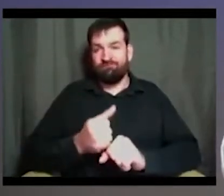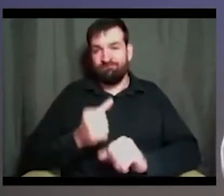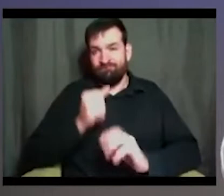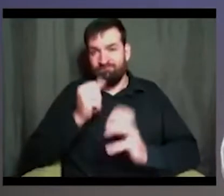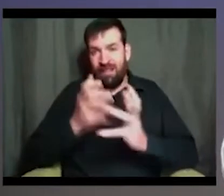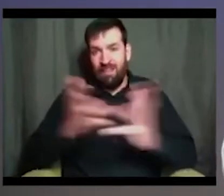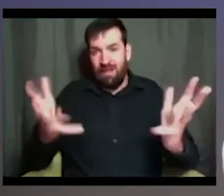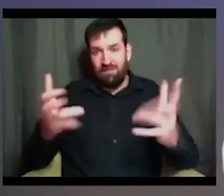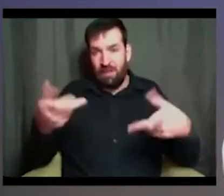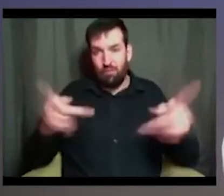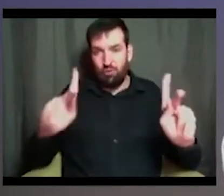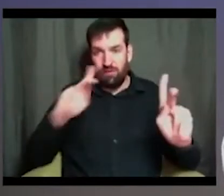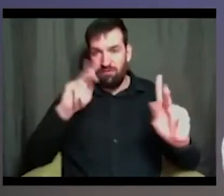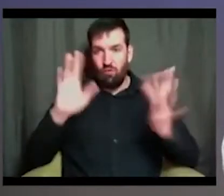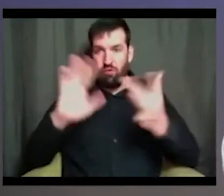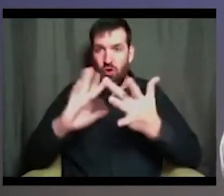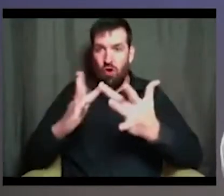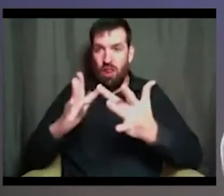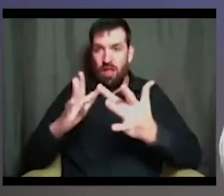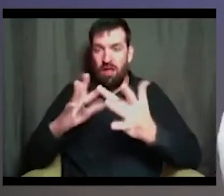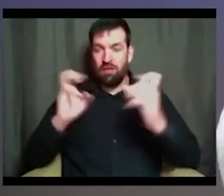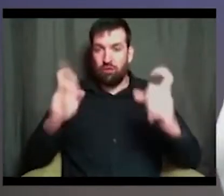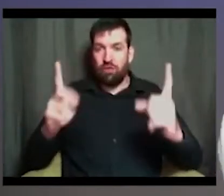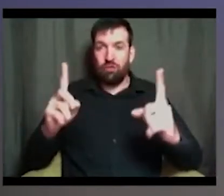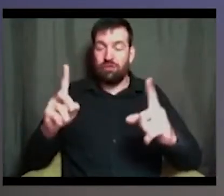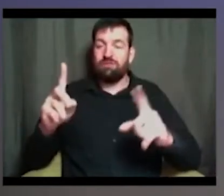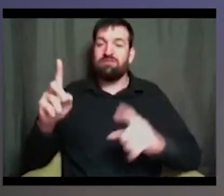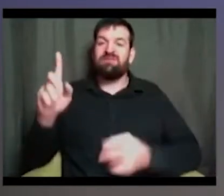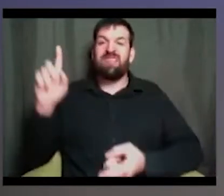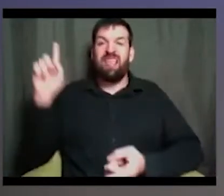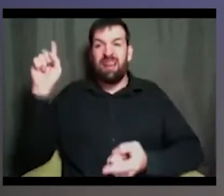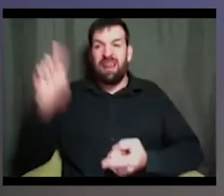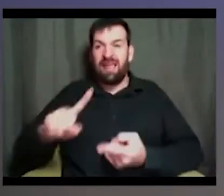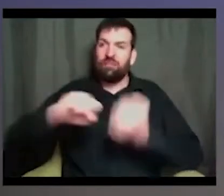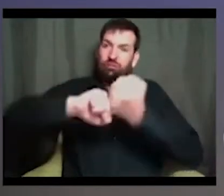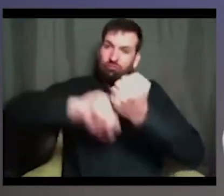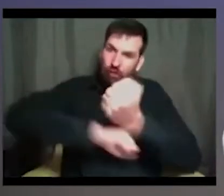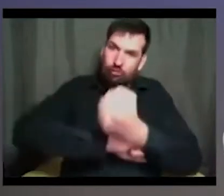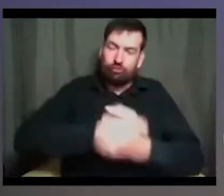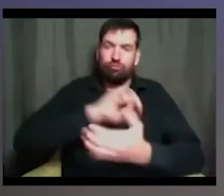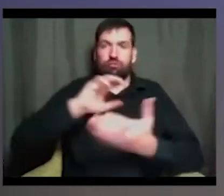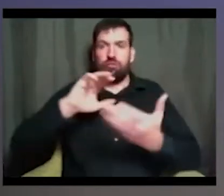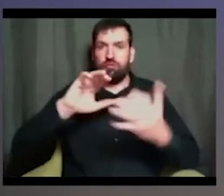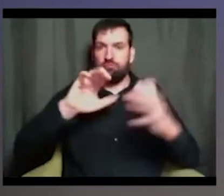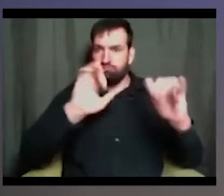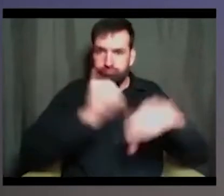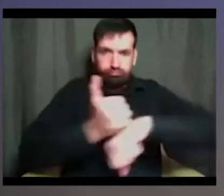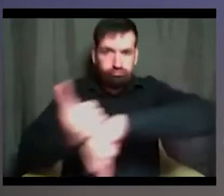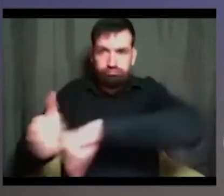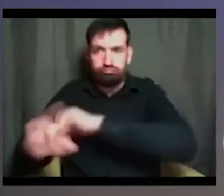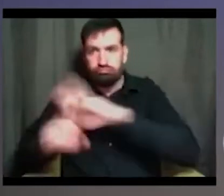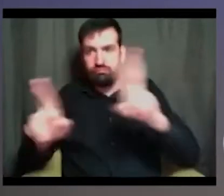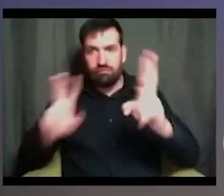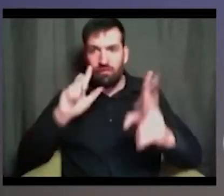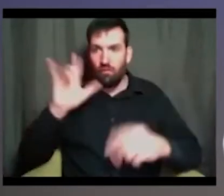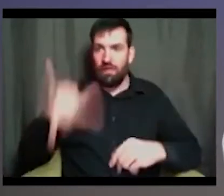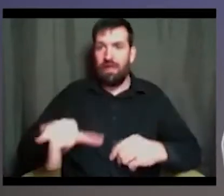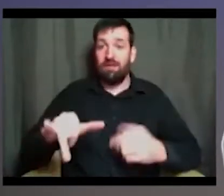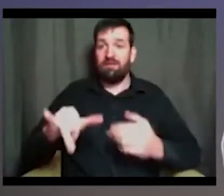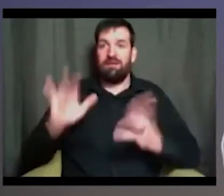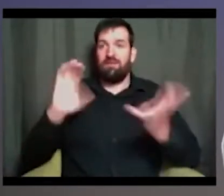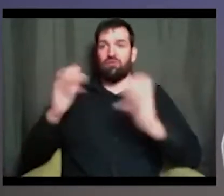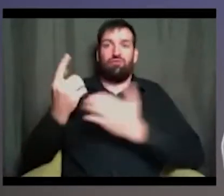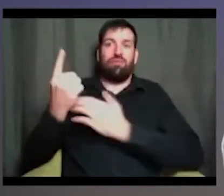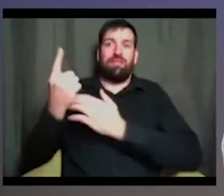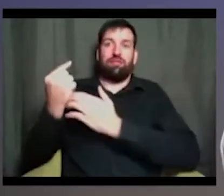education. Schools have not had the same amount of infrastructure that they put in last year. So as a result, it would probably not be the most